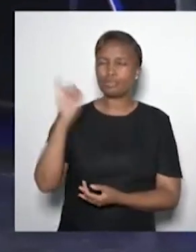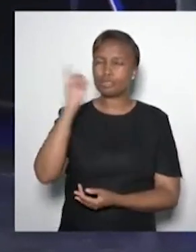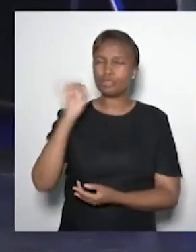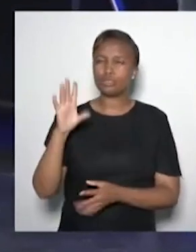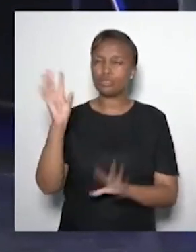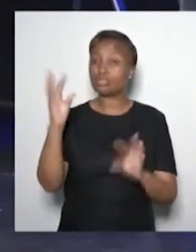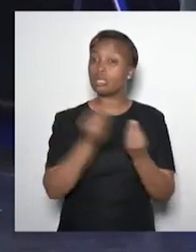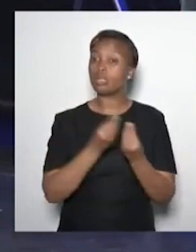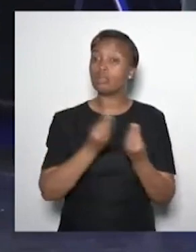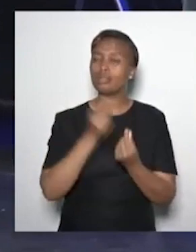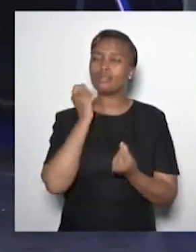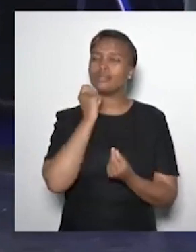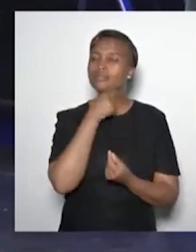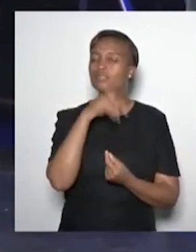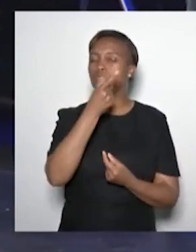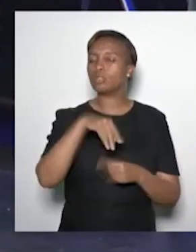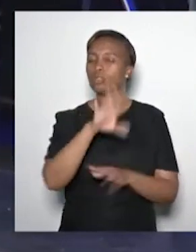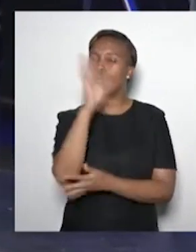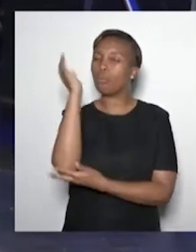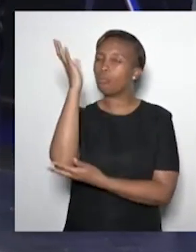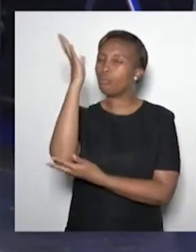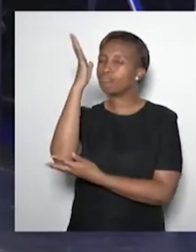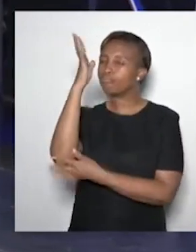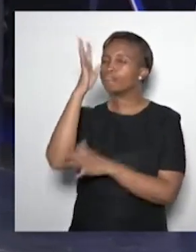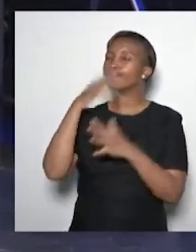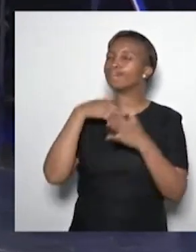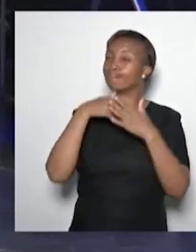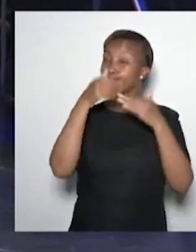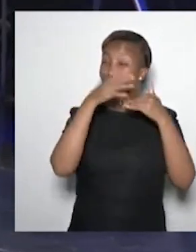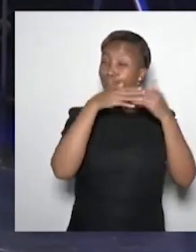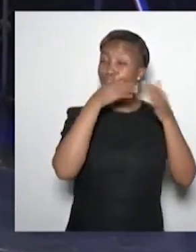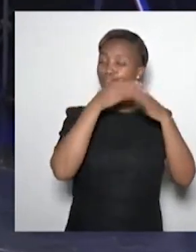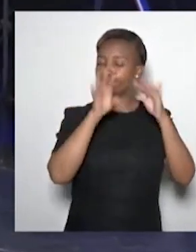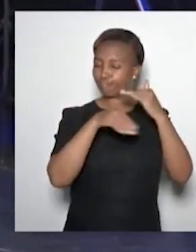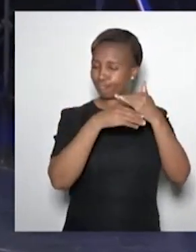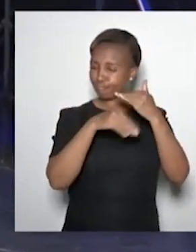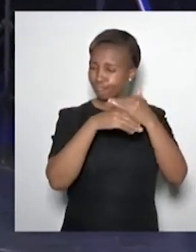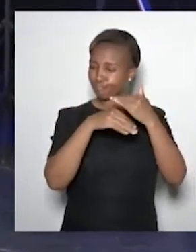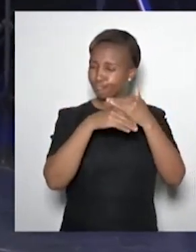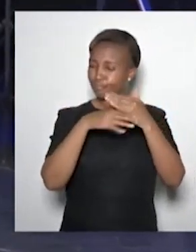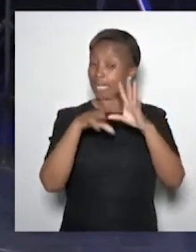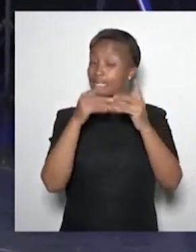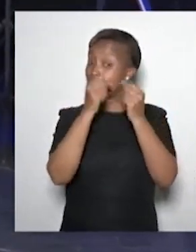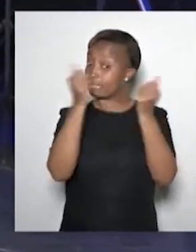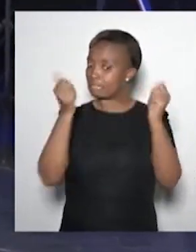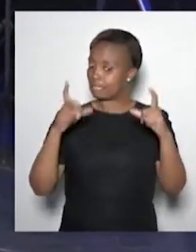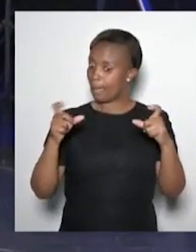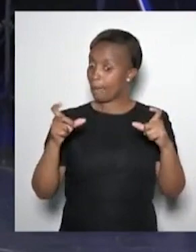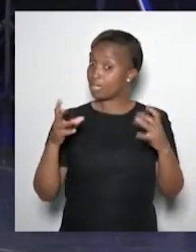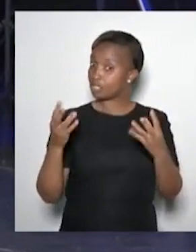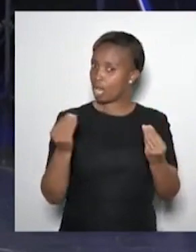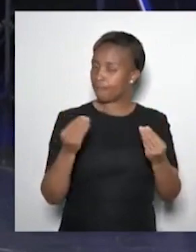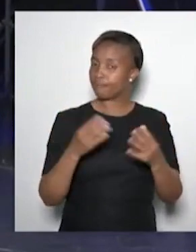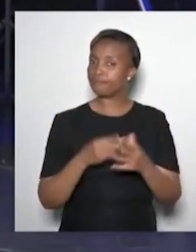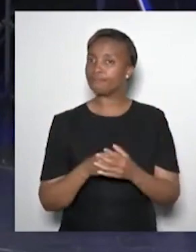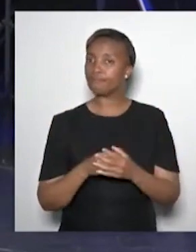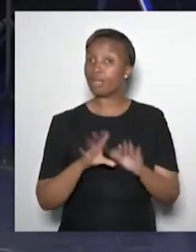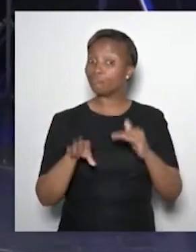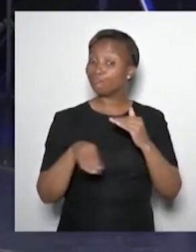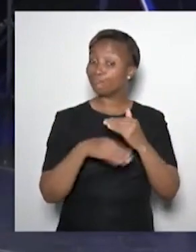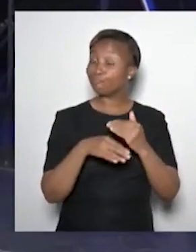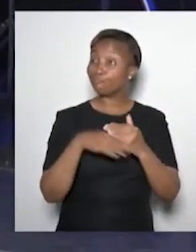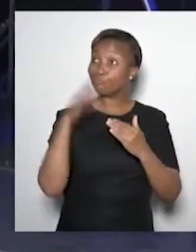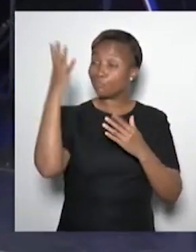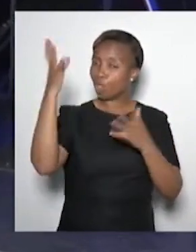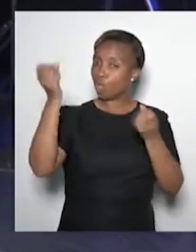said. In all these sermons, they're building up, they are making the picture clearer. And on top of that, God has